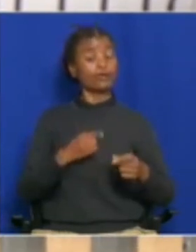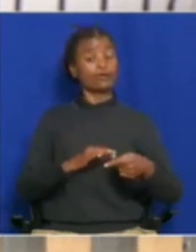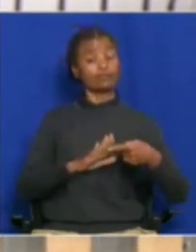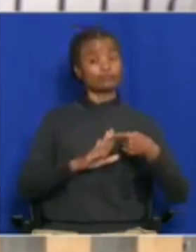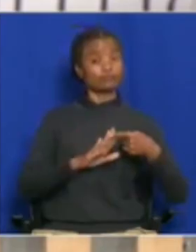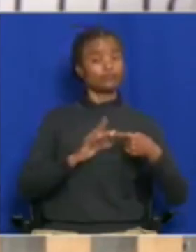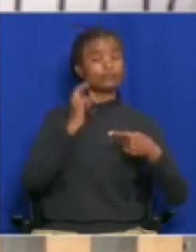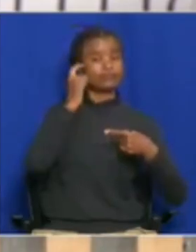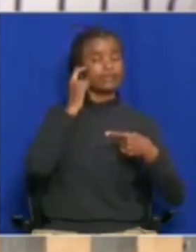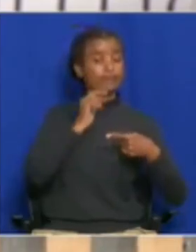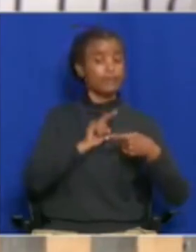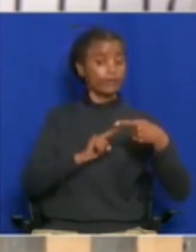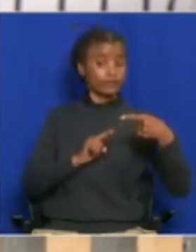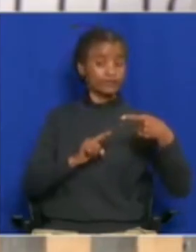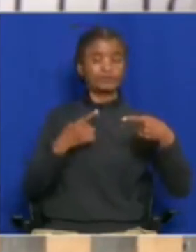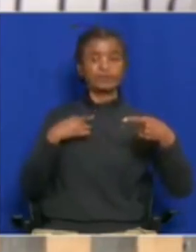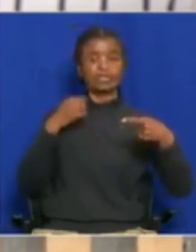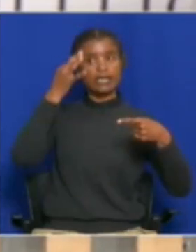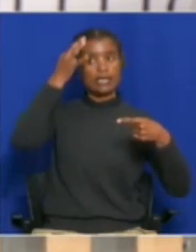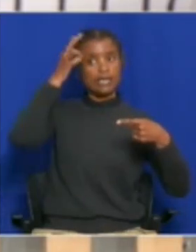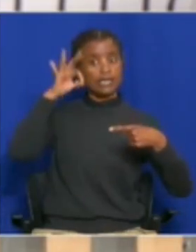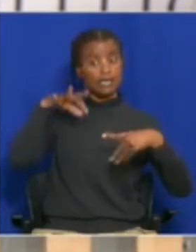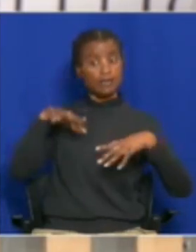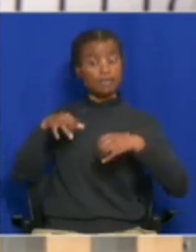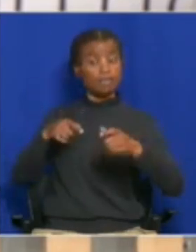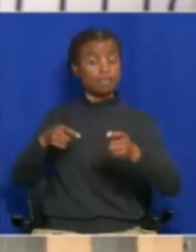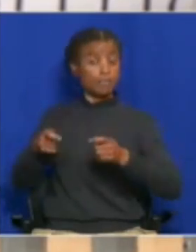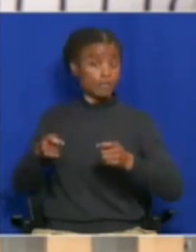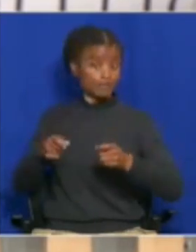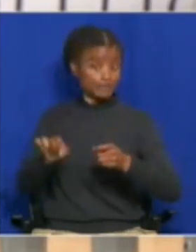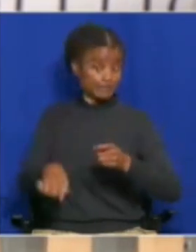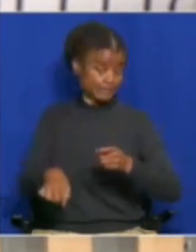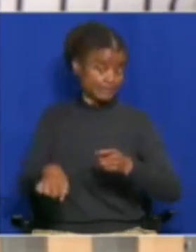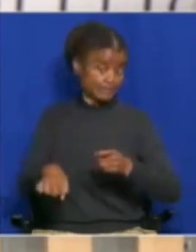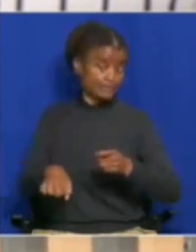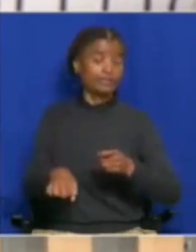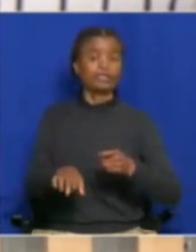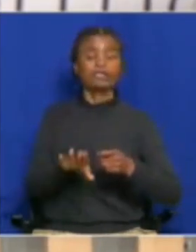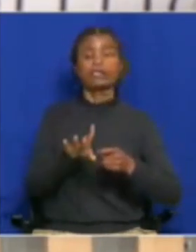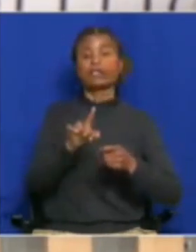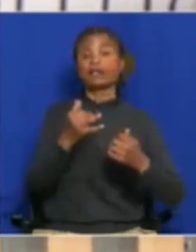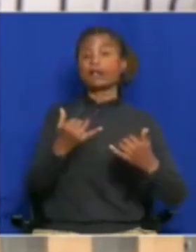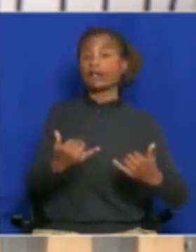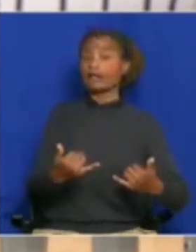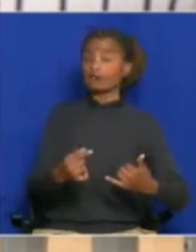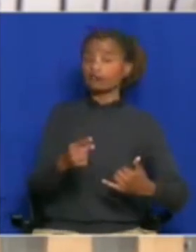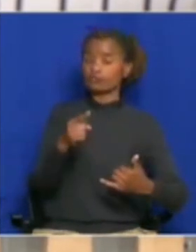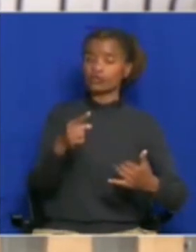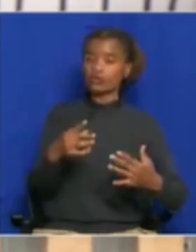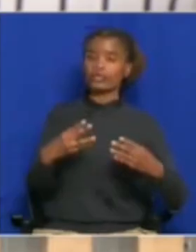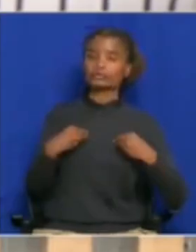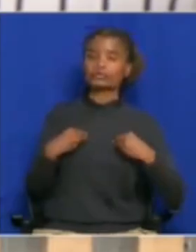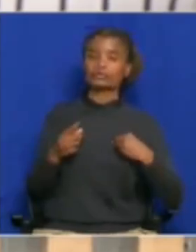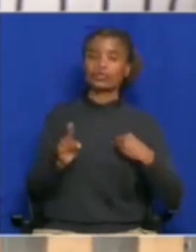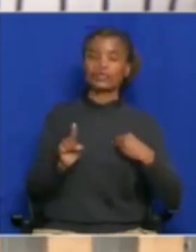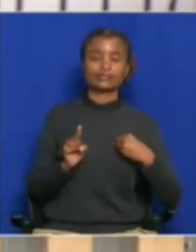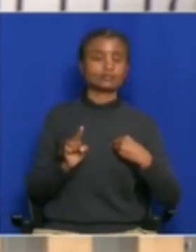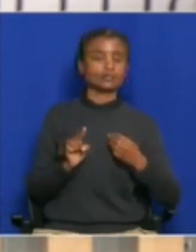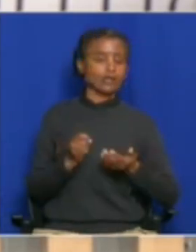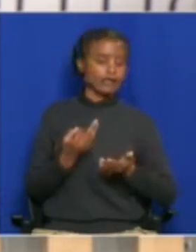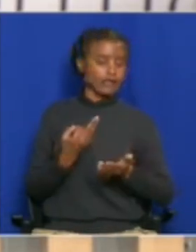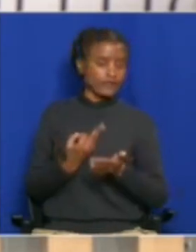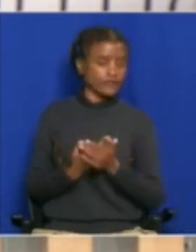capture, would you accept that there is no factual basis advanced in